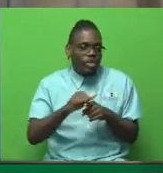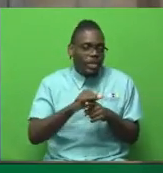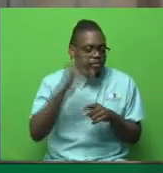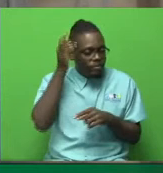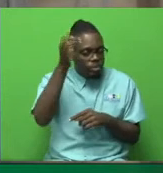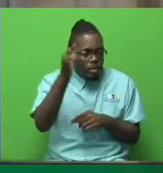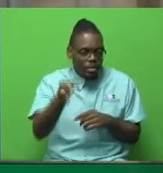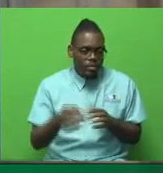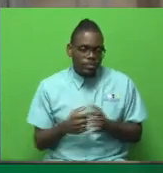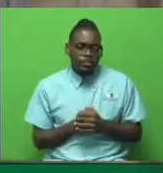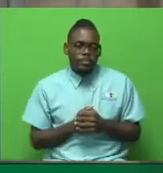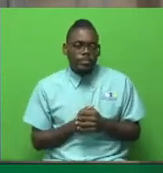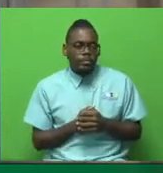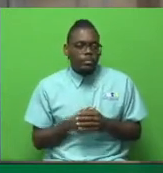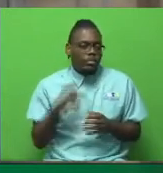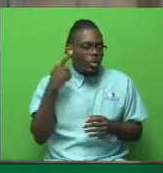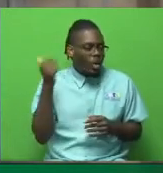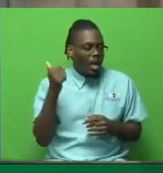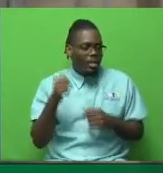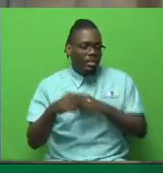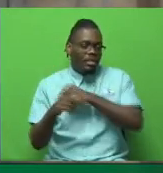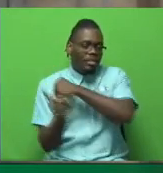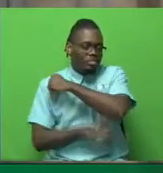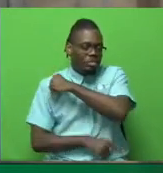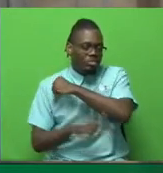unusual punishment minister